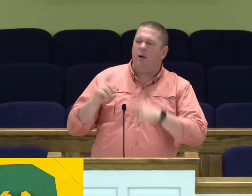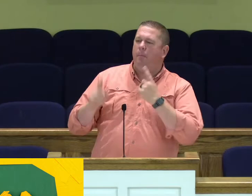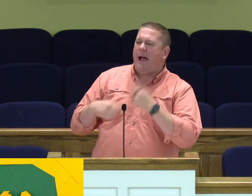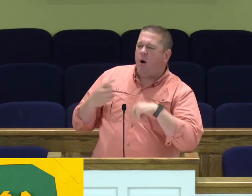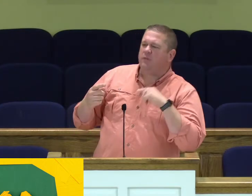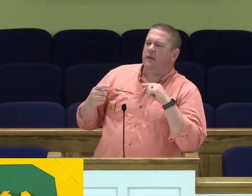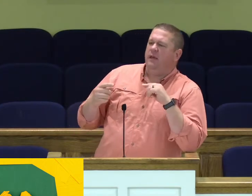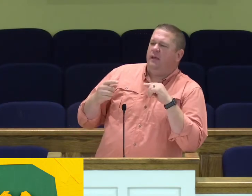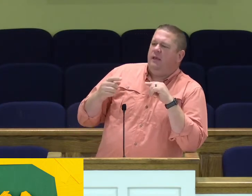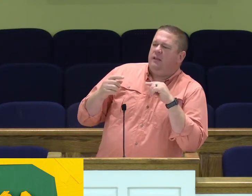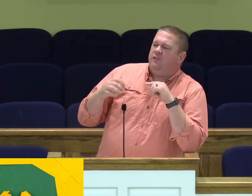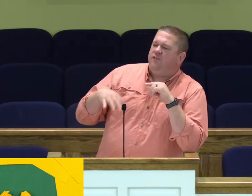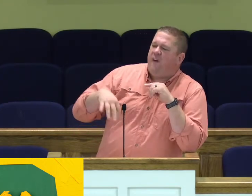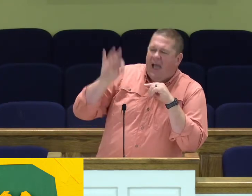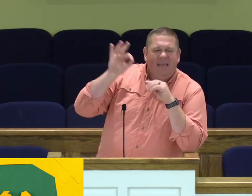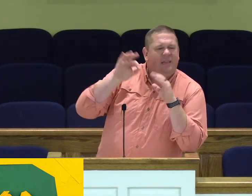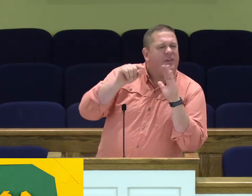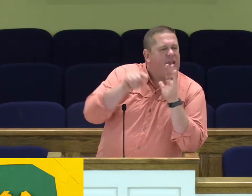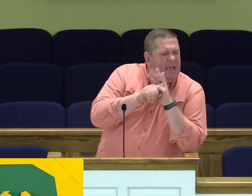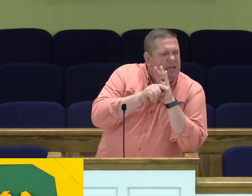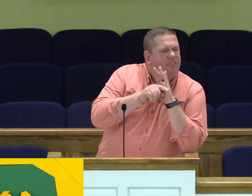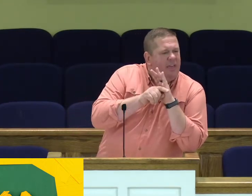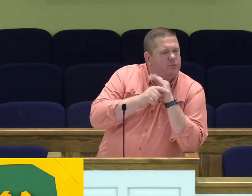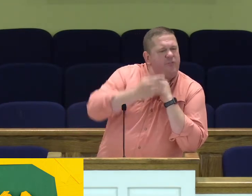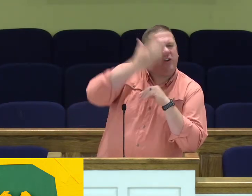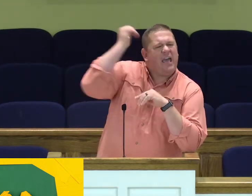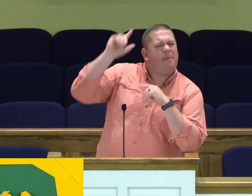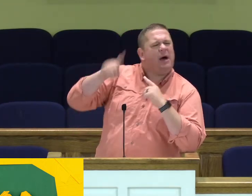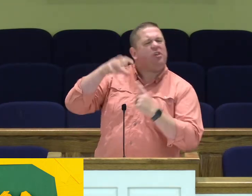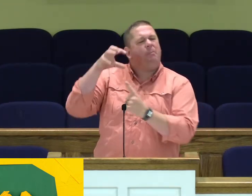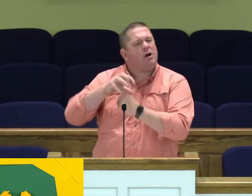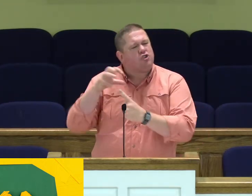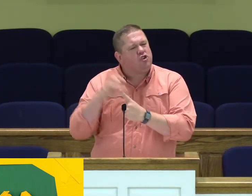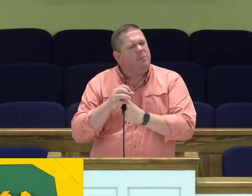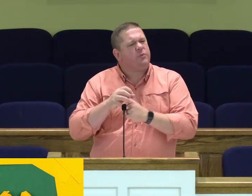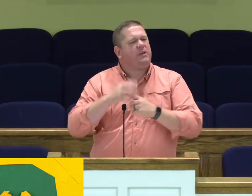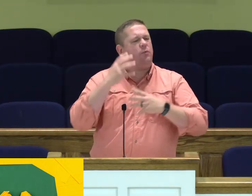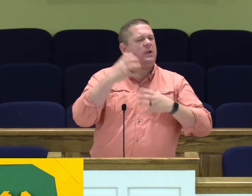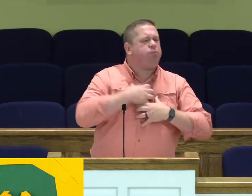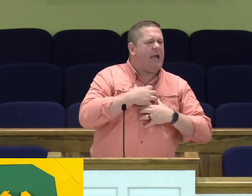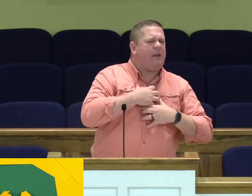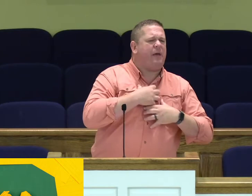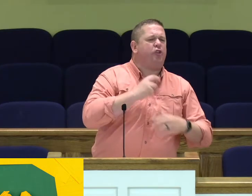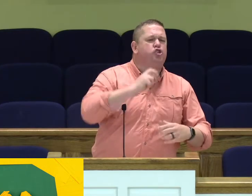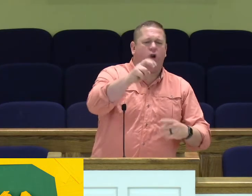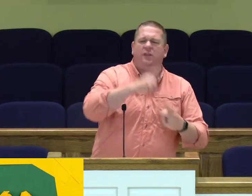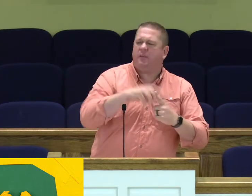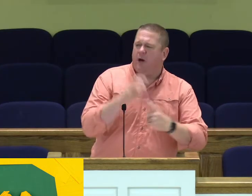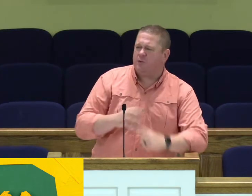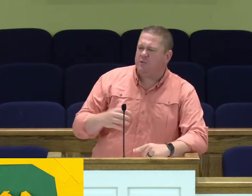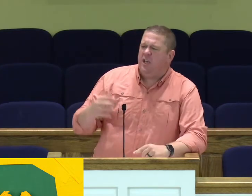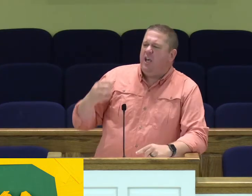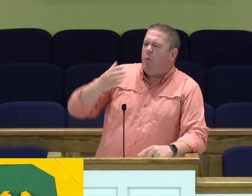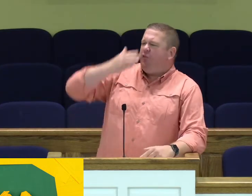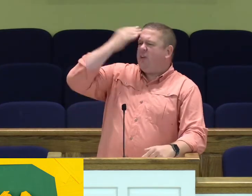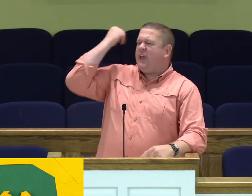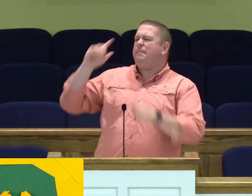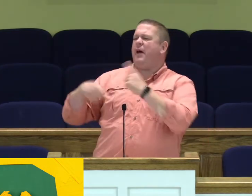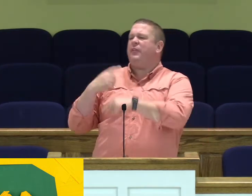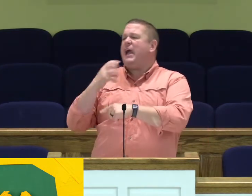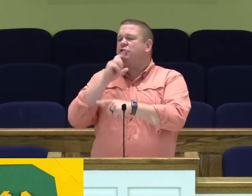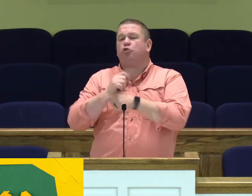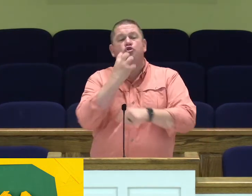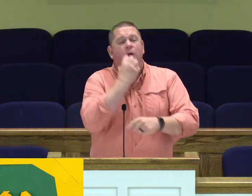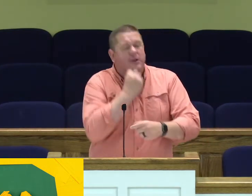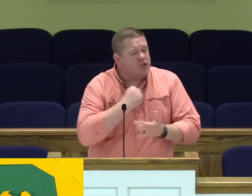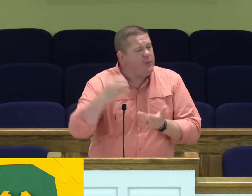there about finding the negative things. We forget about the mushrooms. We complain about the journey to the mushrooms. We forget about